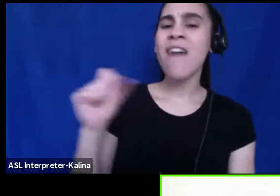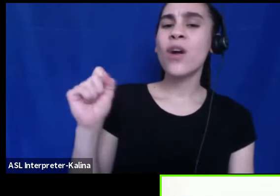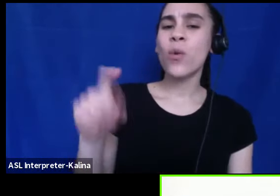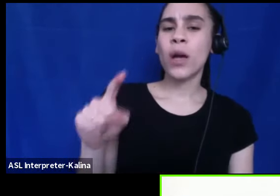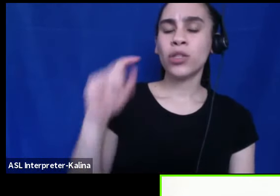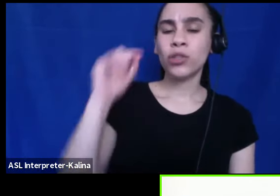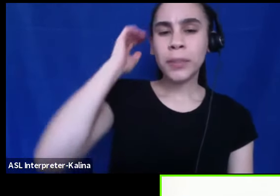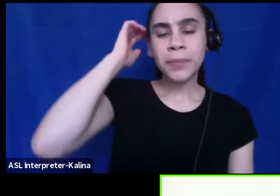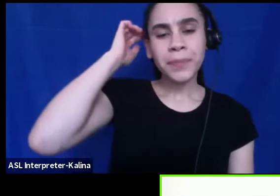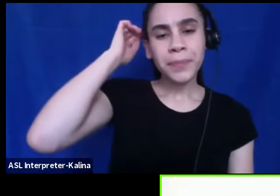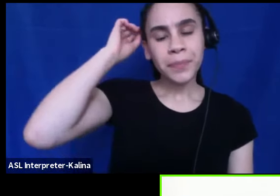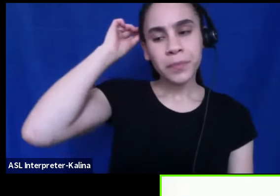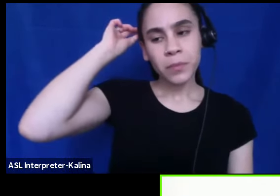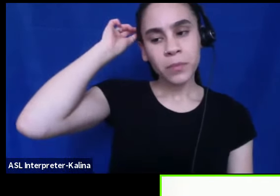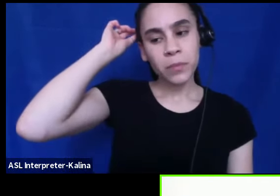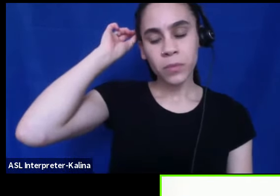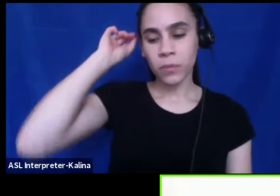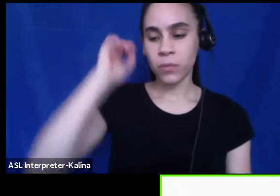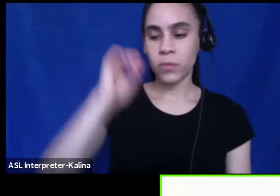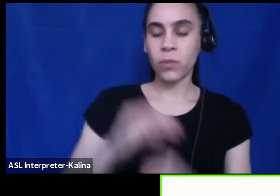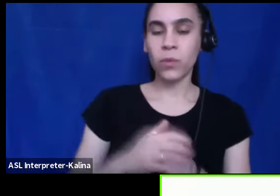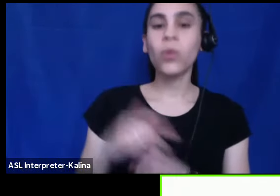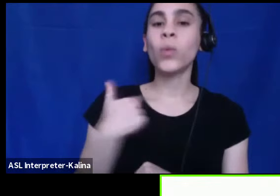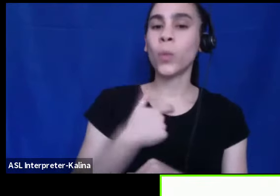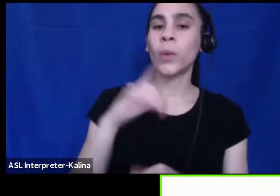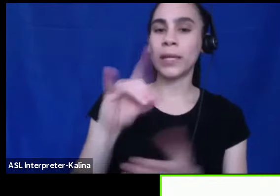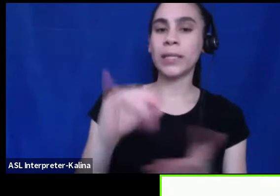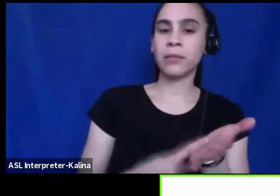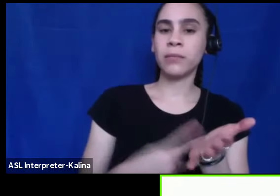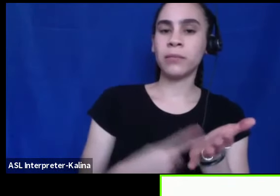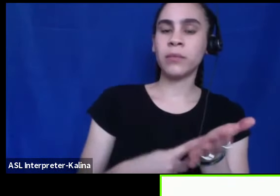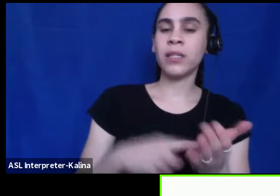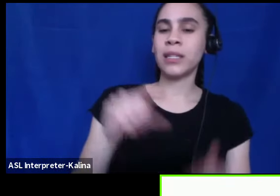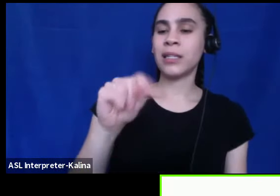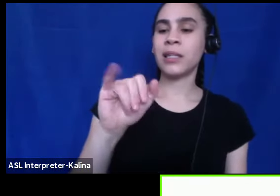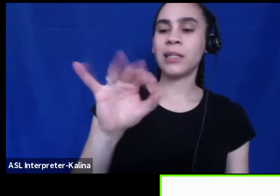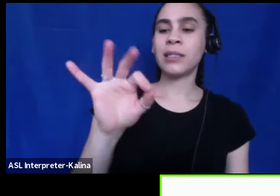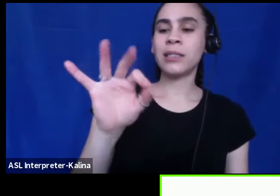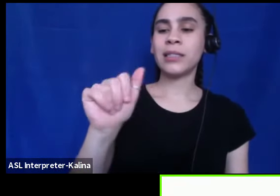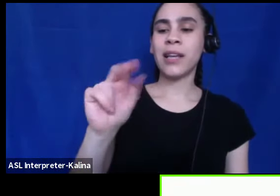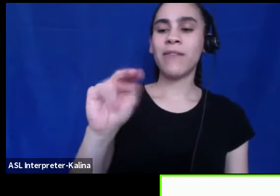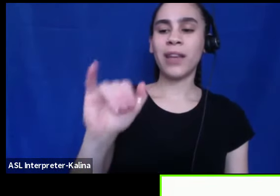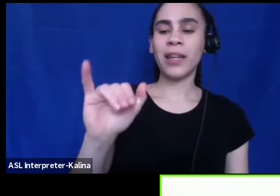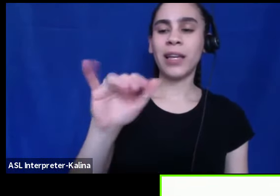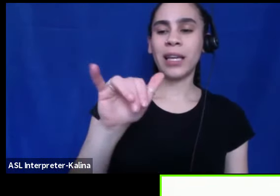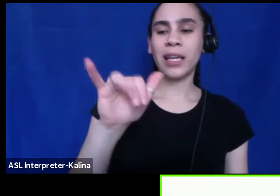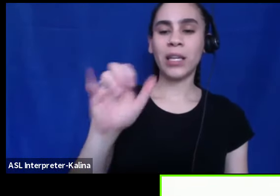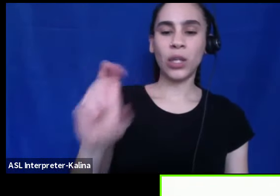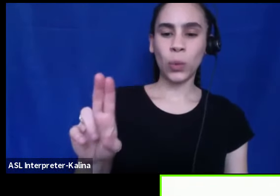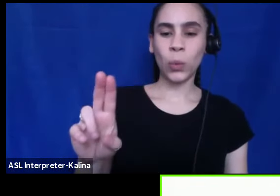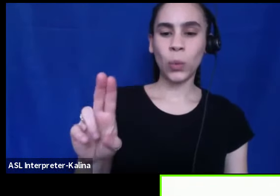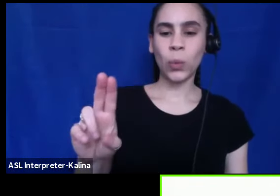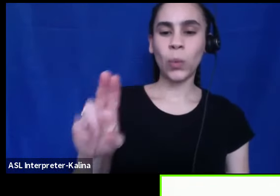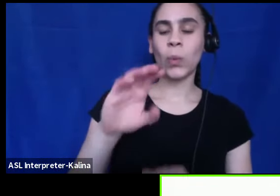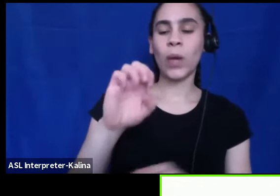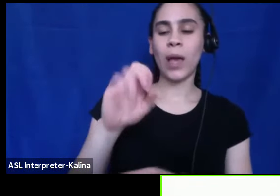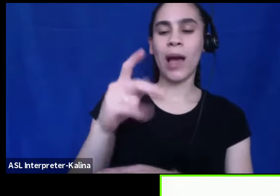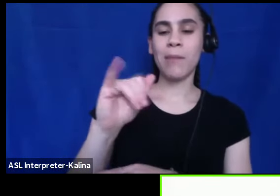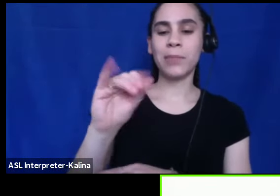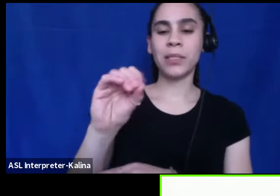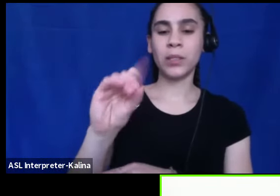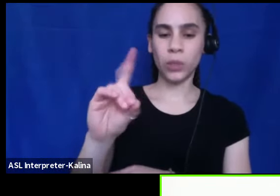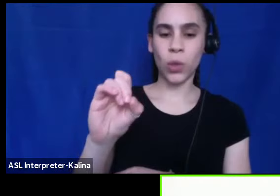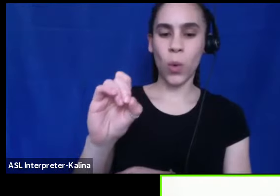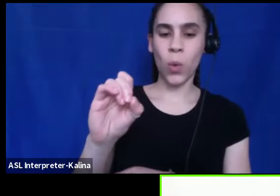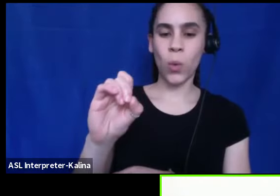think we addressed with Tiffany Yu in episode 5, but I think it's worth addressing